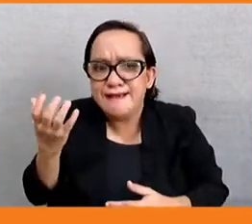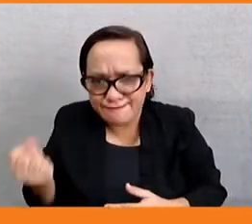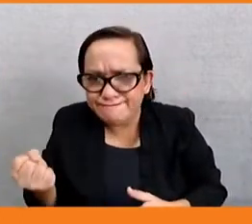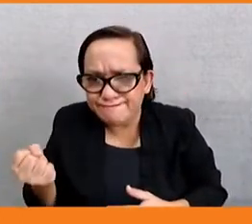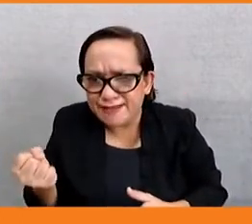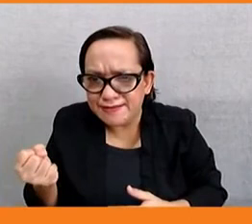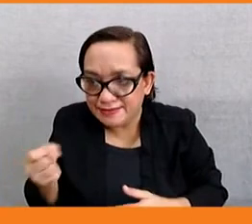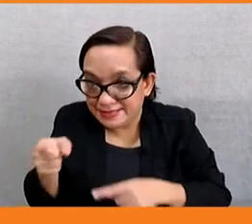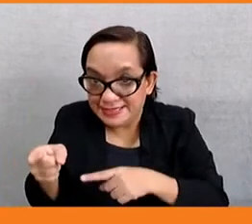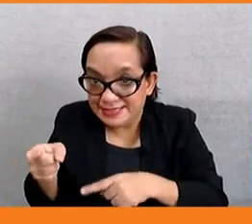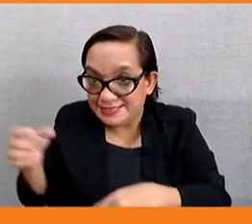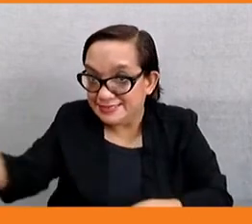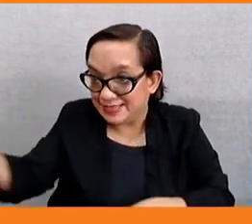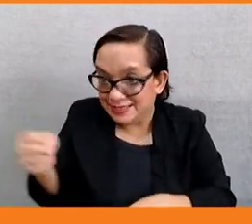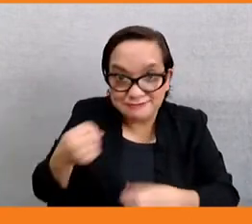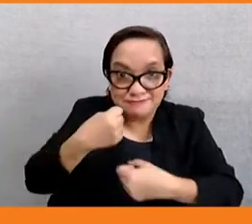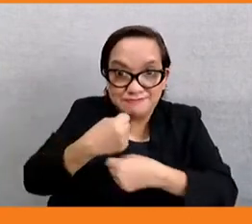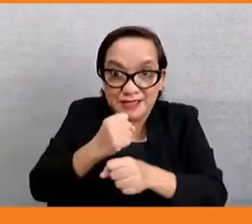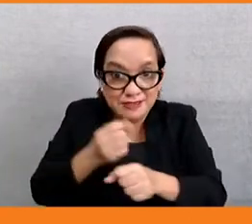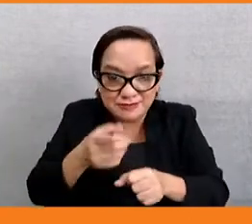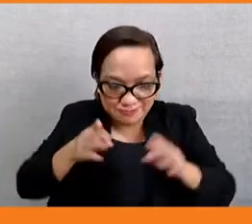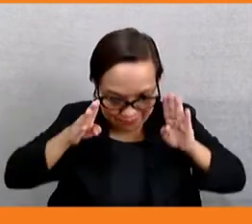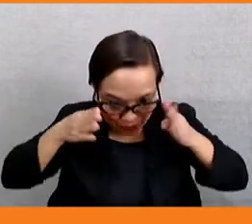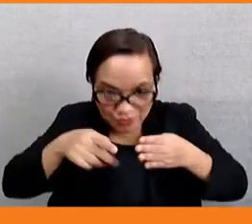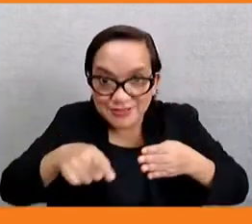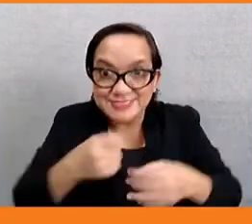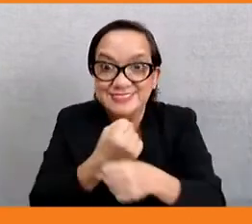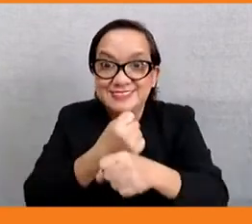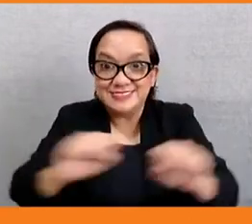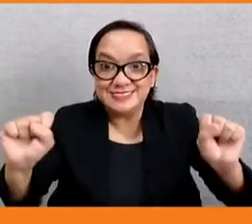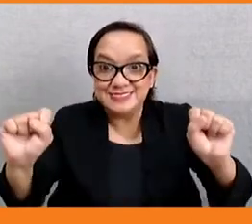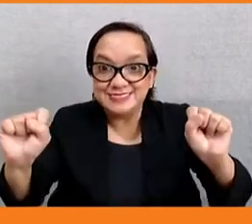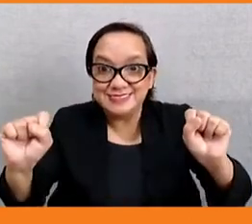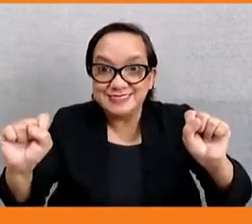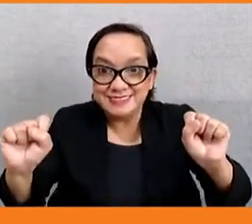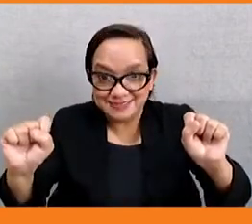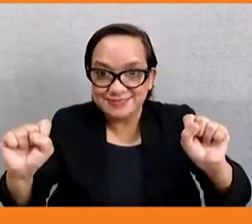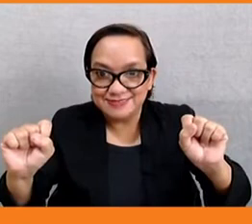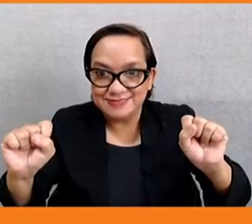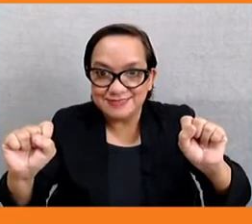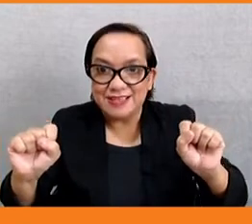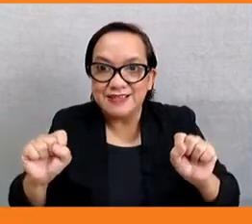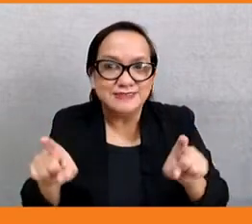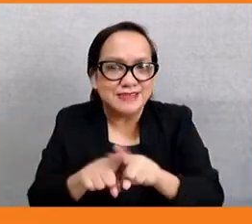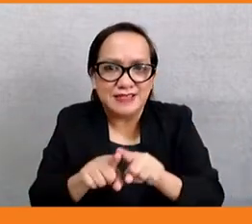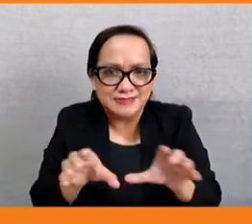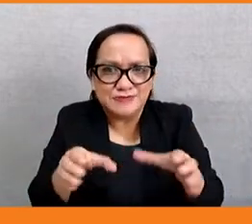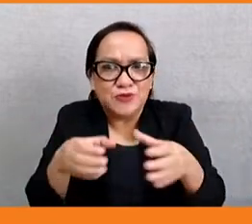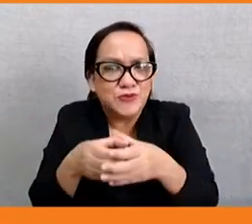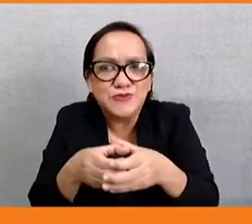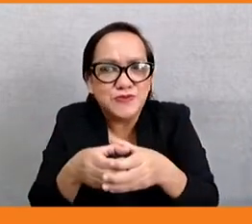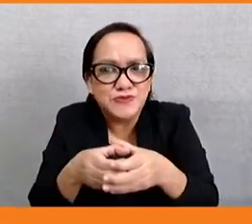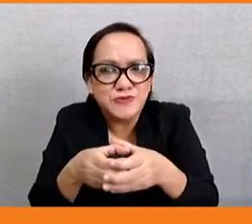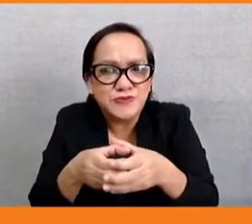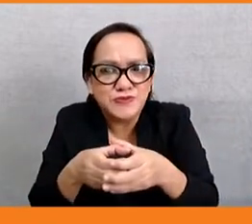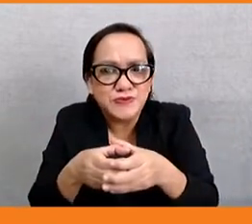The safeguard team provide regular training of staff consultants, and government